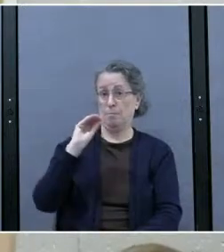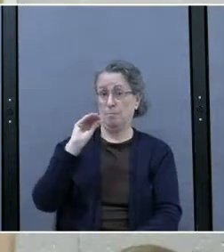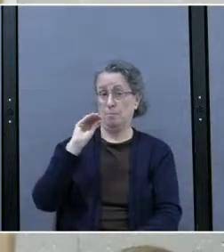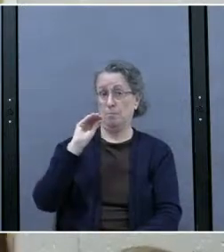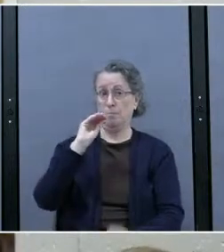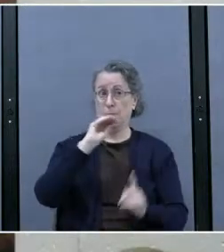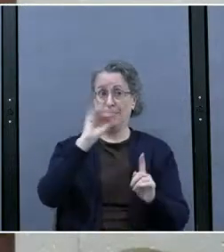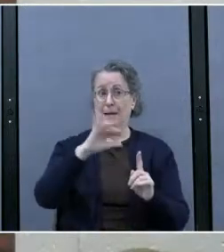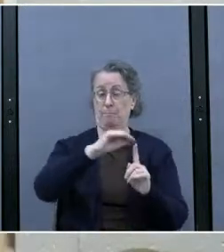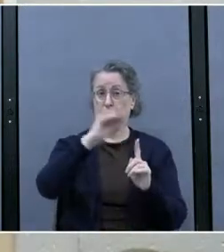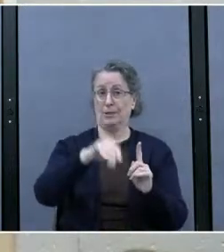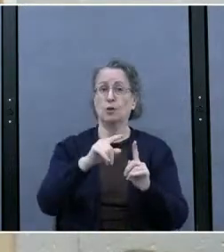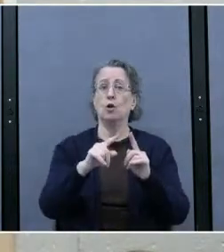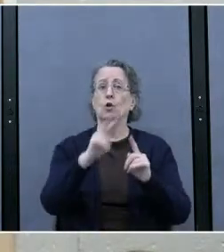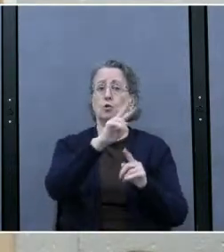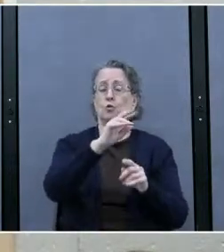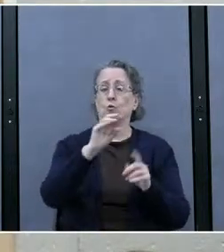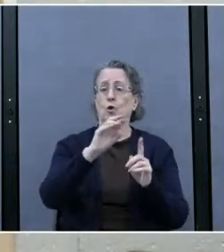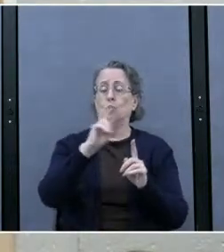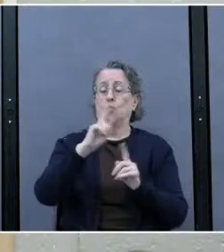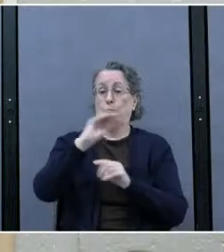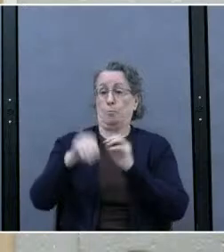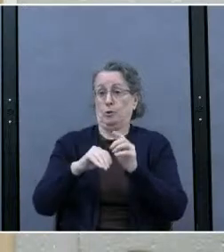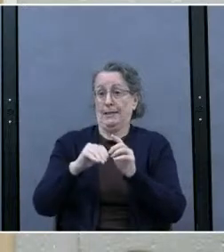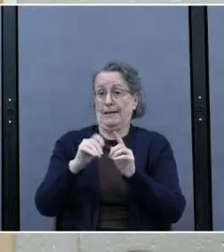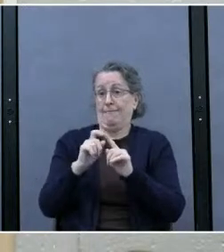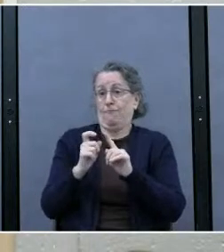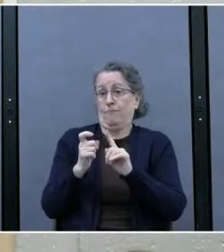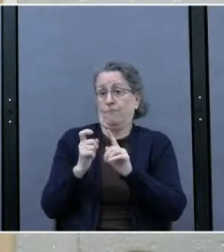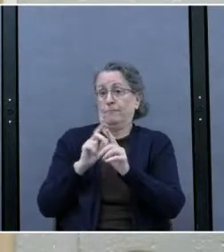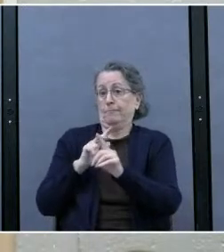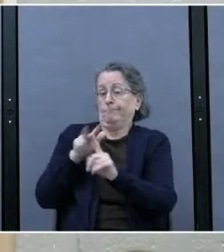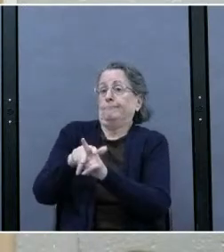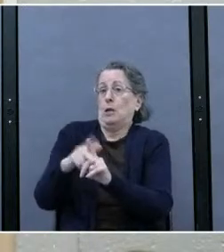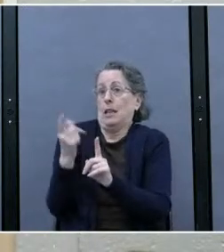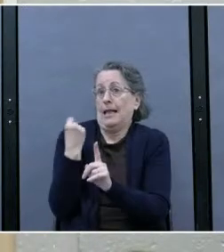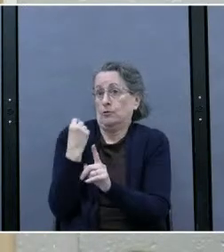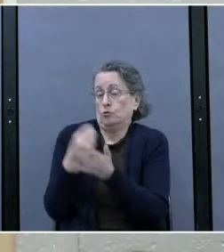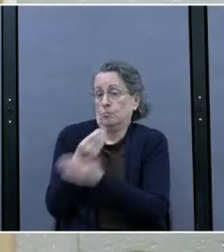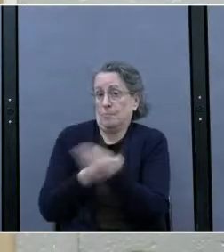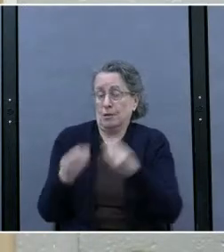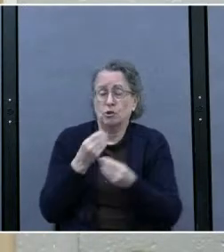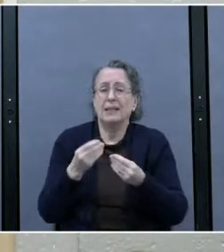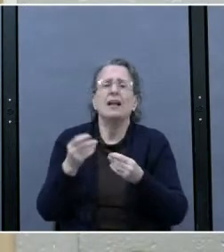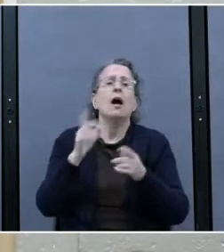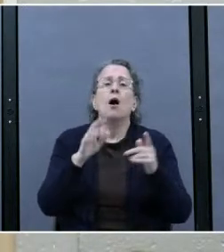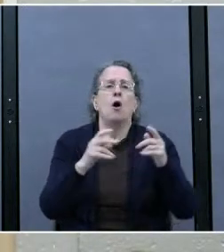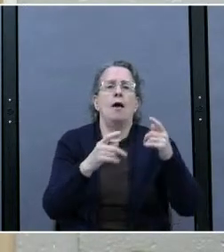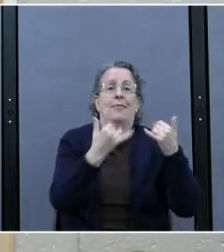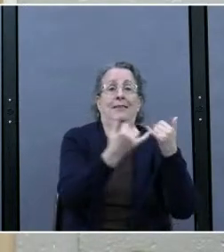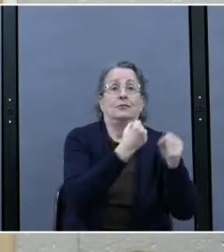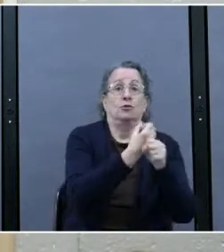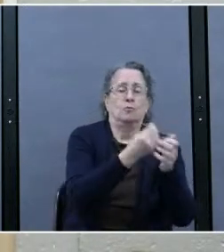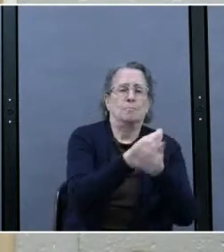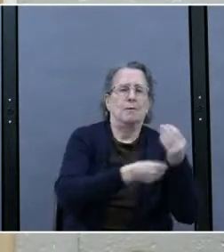last year's budget and 1.8% of this year's budget, but the way it's written out, this is for